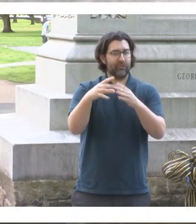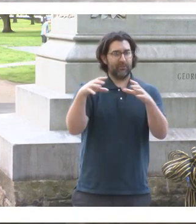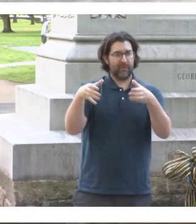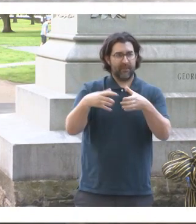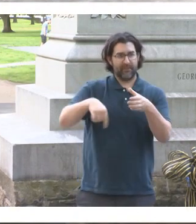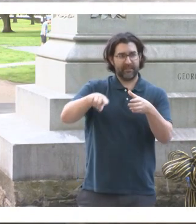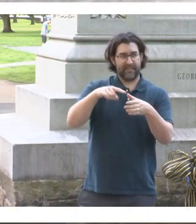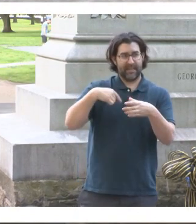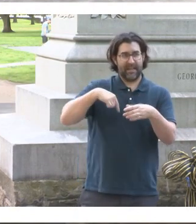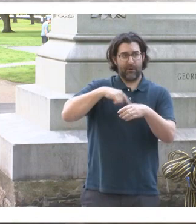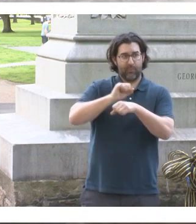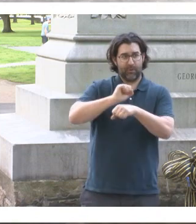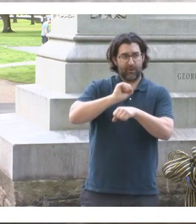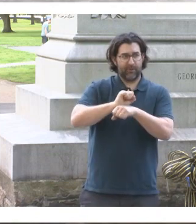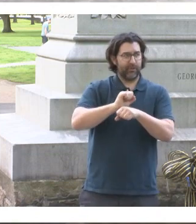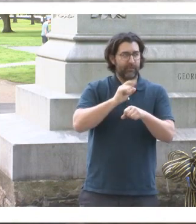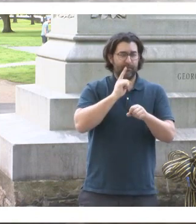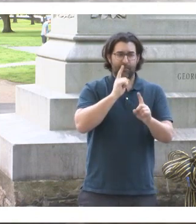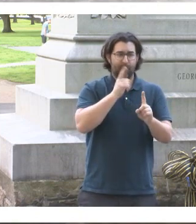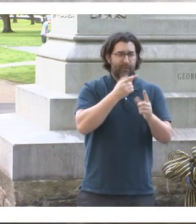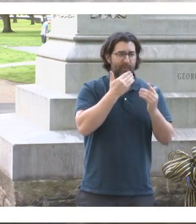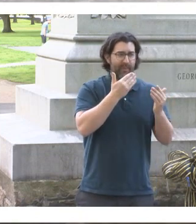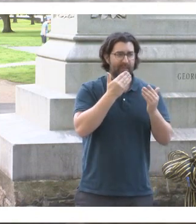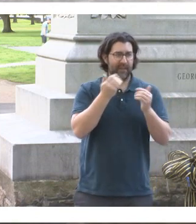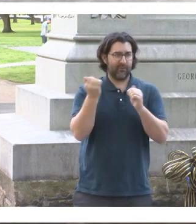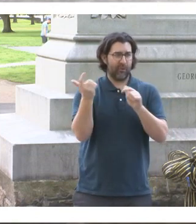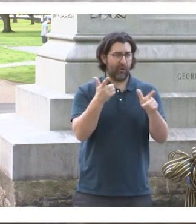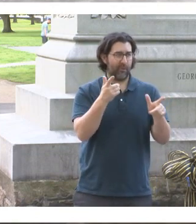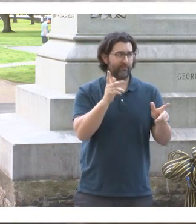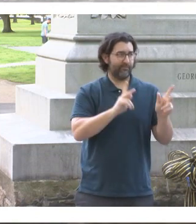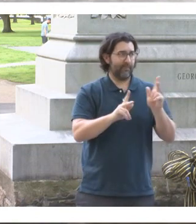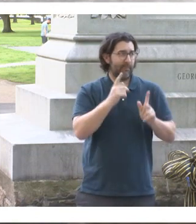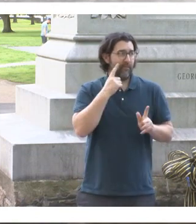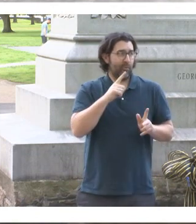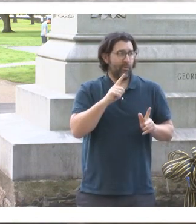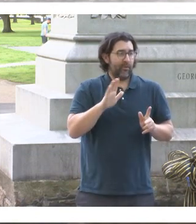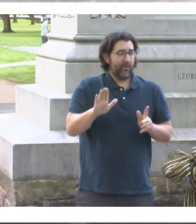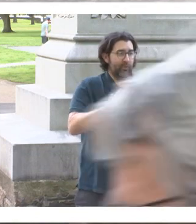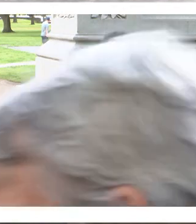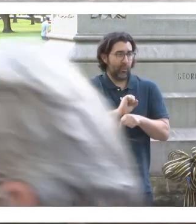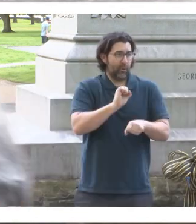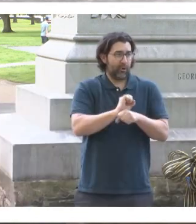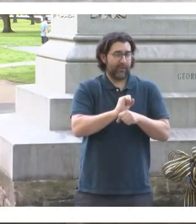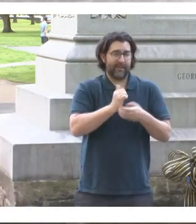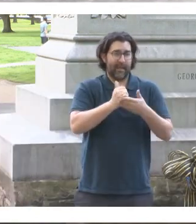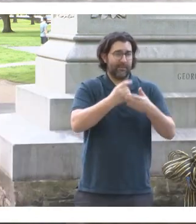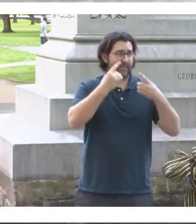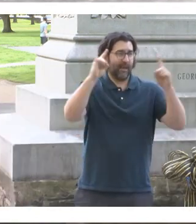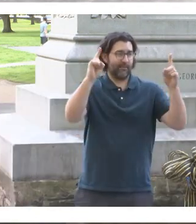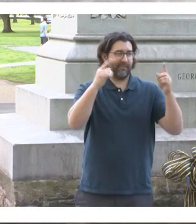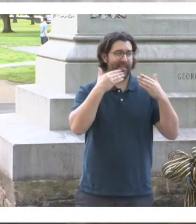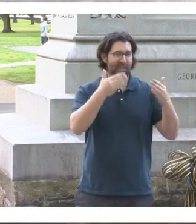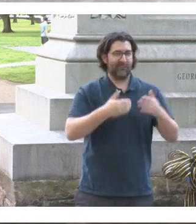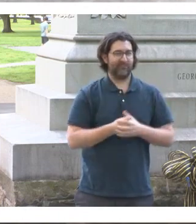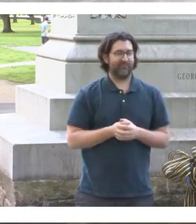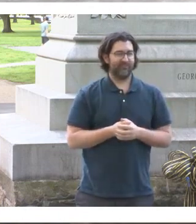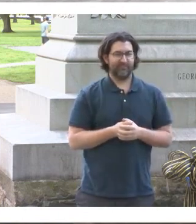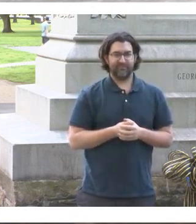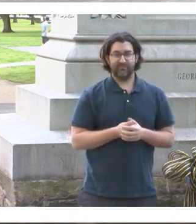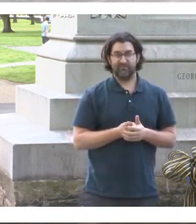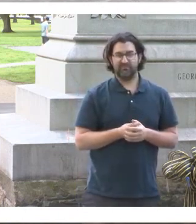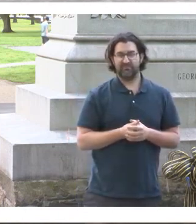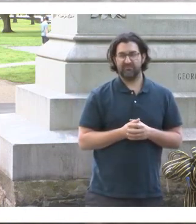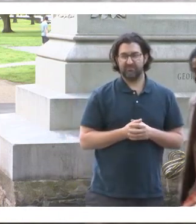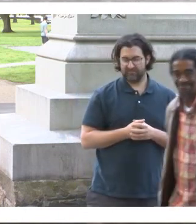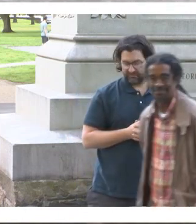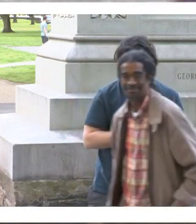work. And we just thank everybody for your work in making this happen. Thank you. All right.